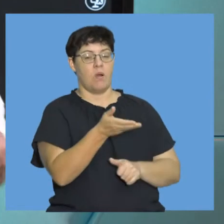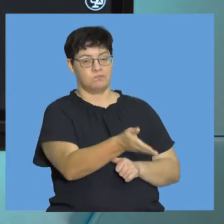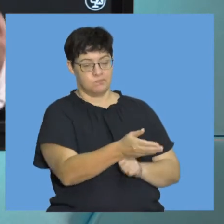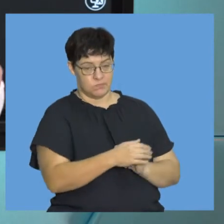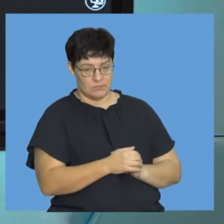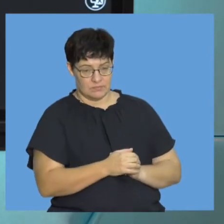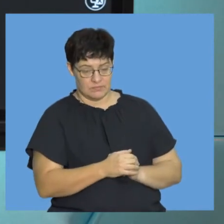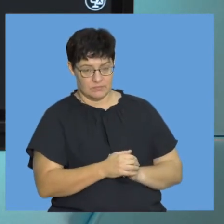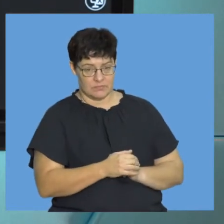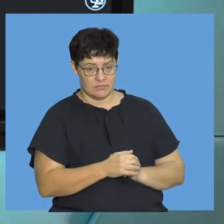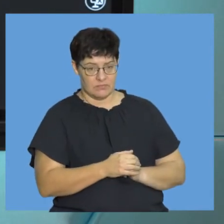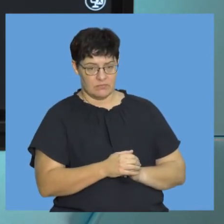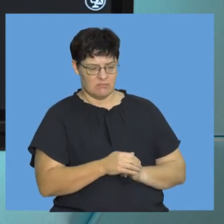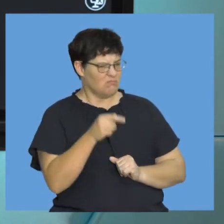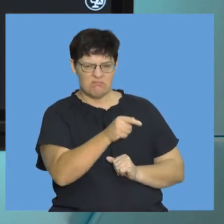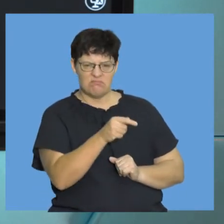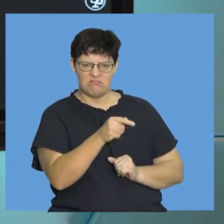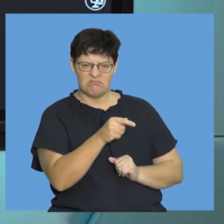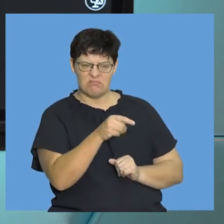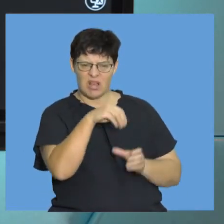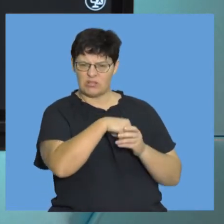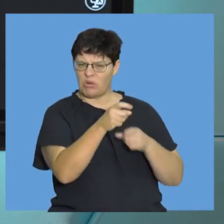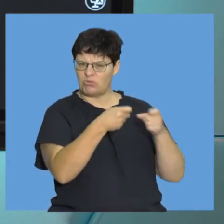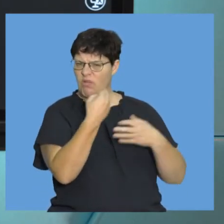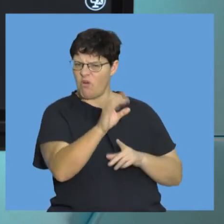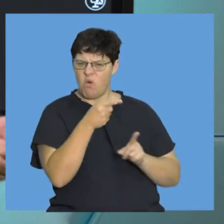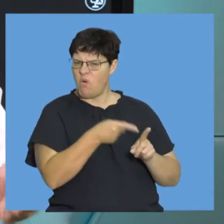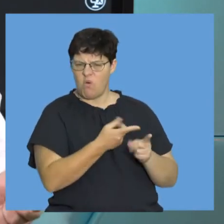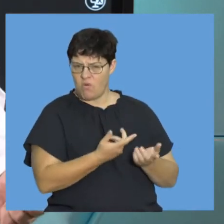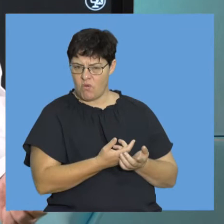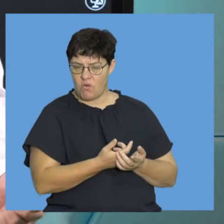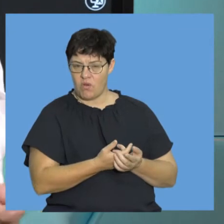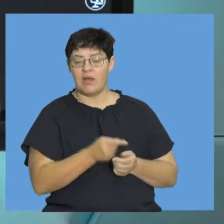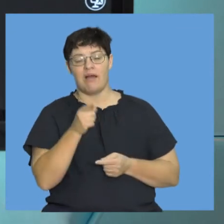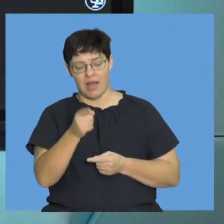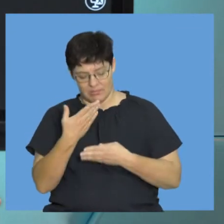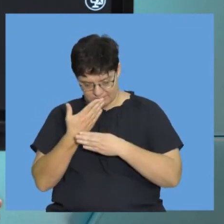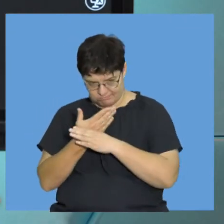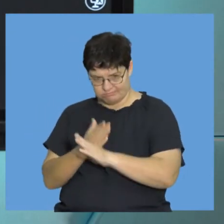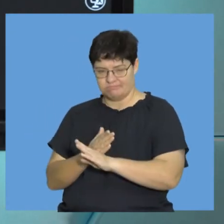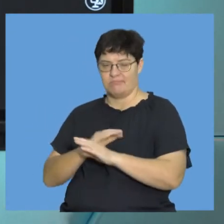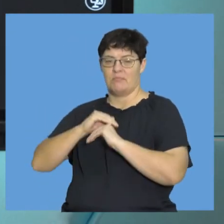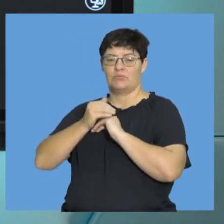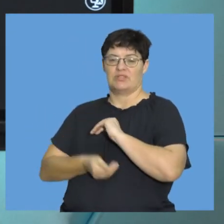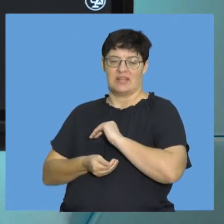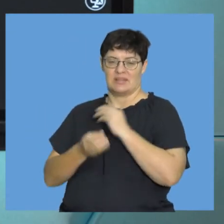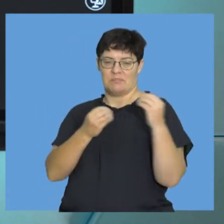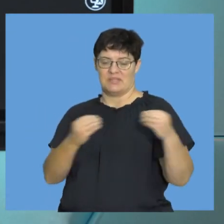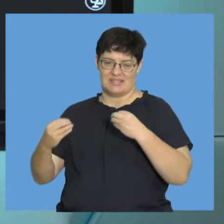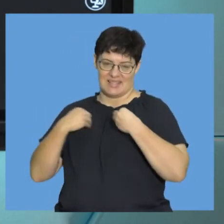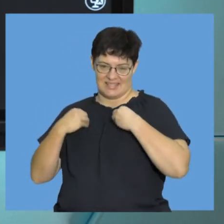place. Why? The purpose of internal control, like I alluded to early on, is to safeguard